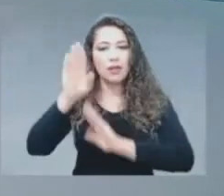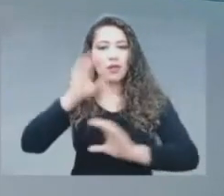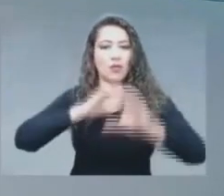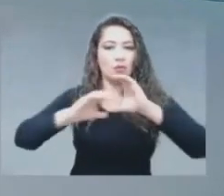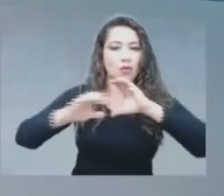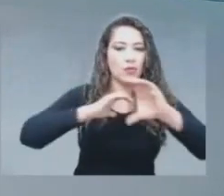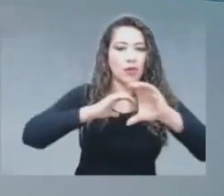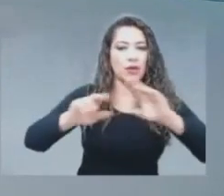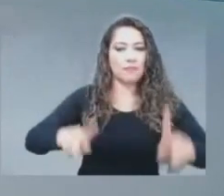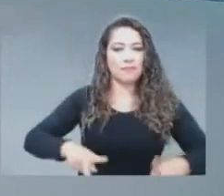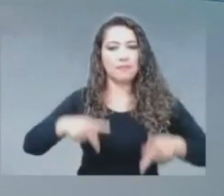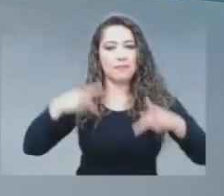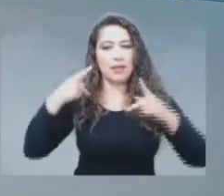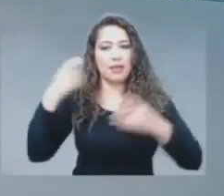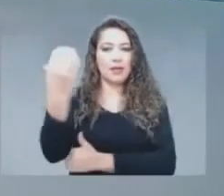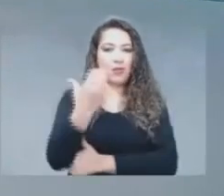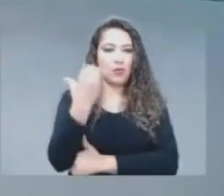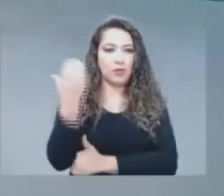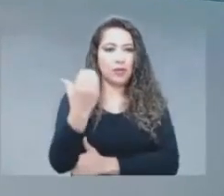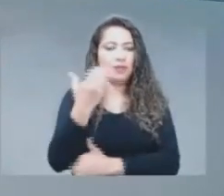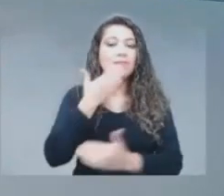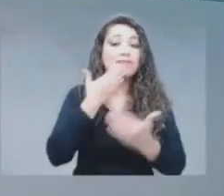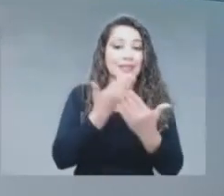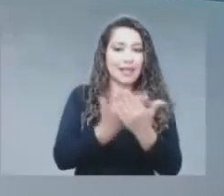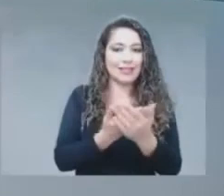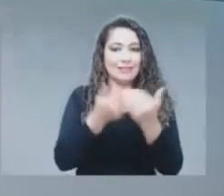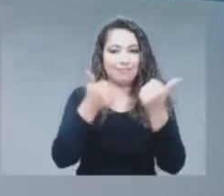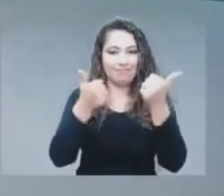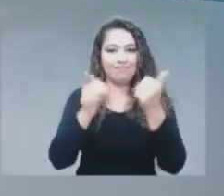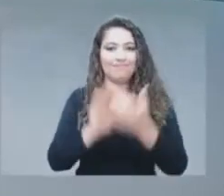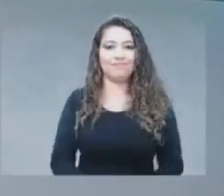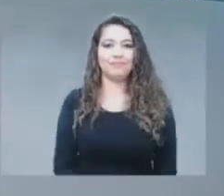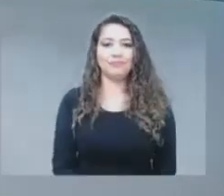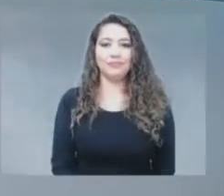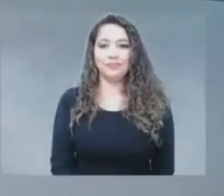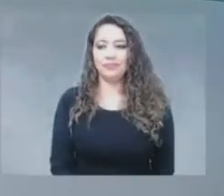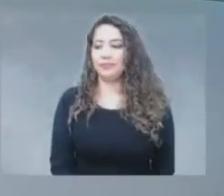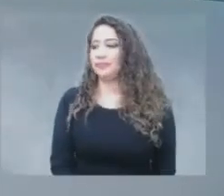communications and improve the quality of life of Colombia. So that's all of my part. Thank you very much for your attention.